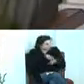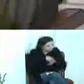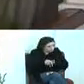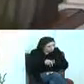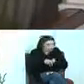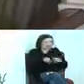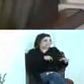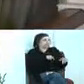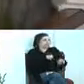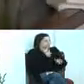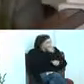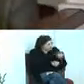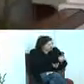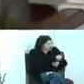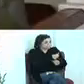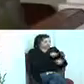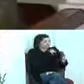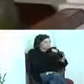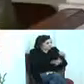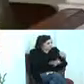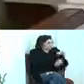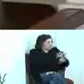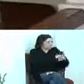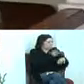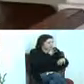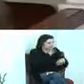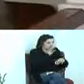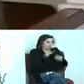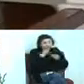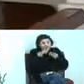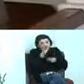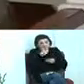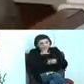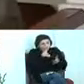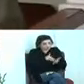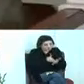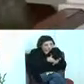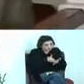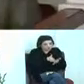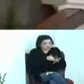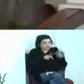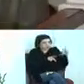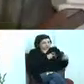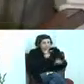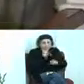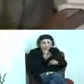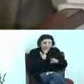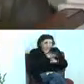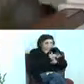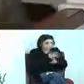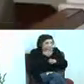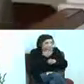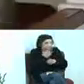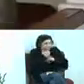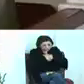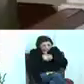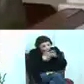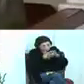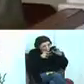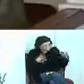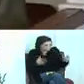water yourself. You fed 5,000 people with 2 fish and 5 loaves of bread.